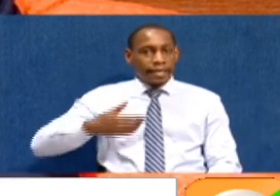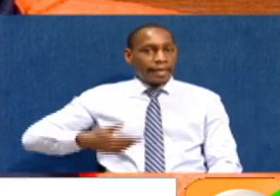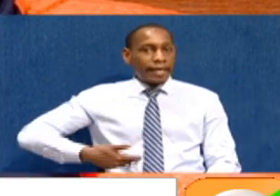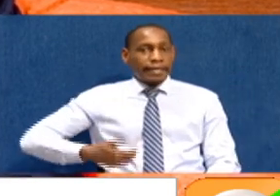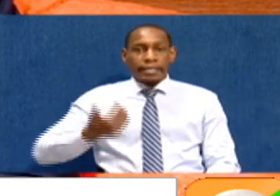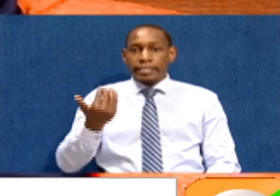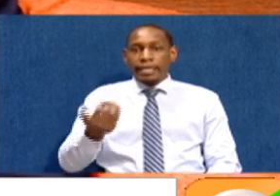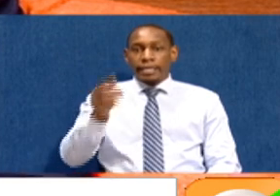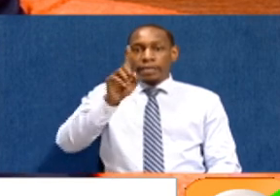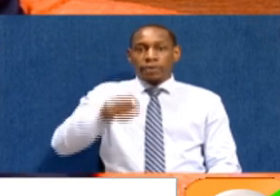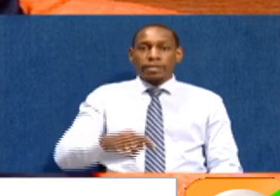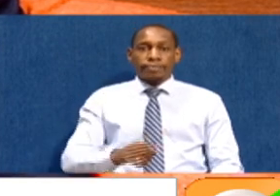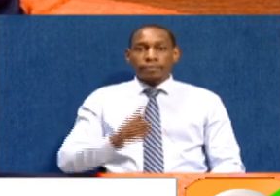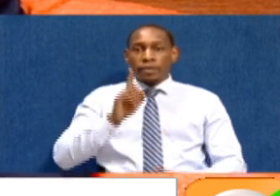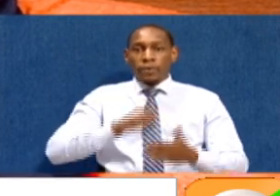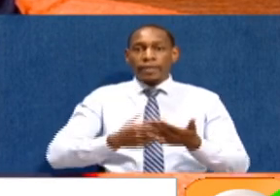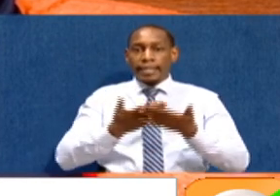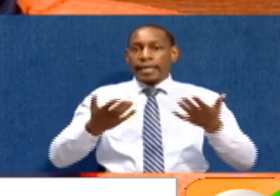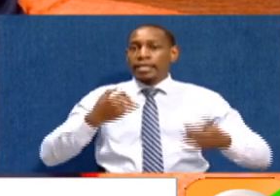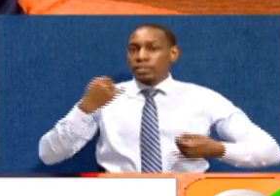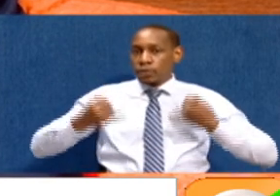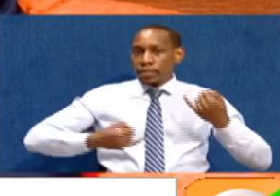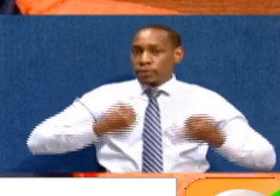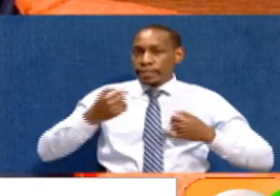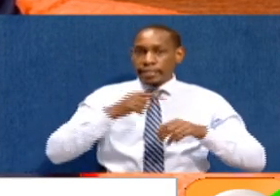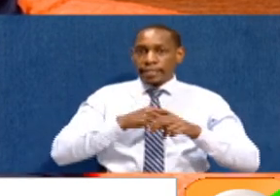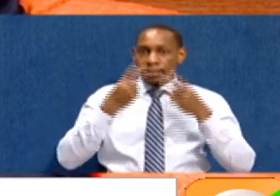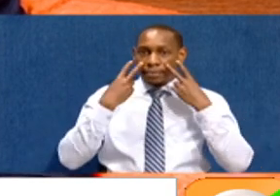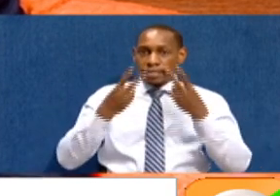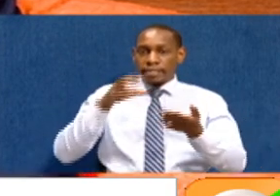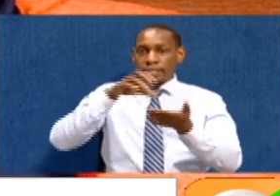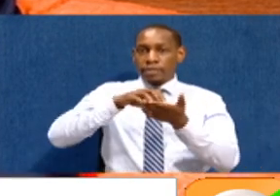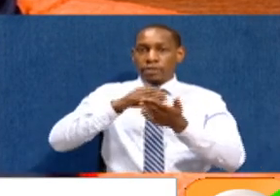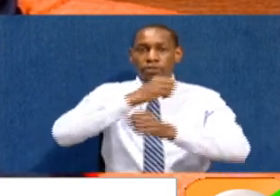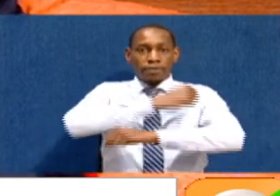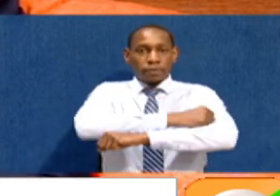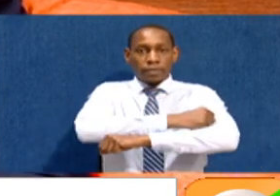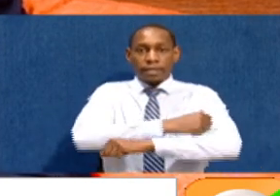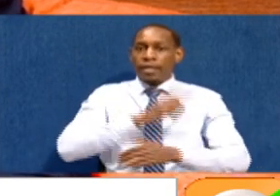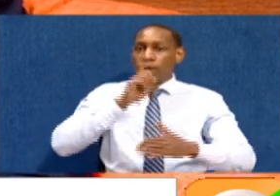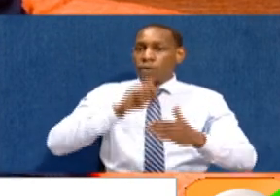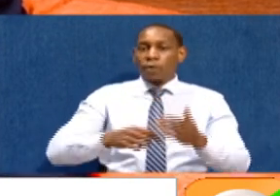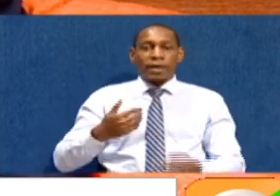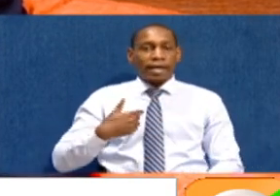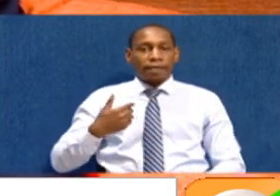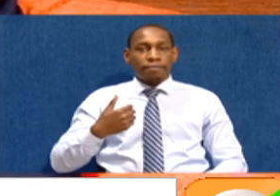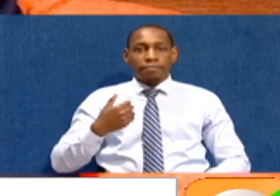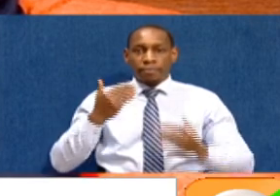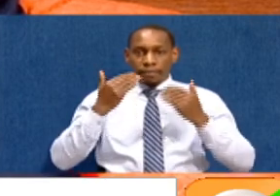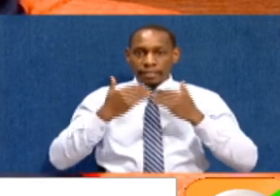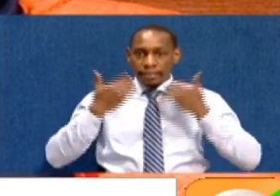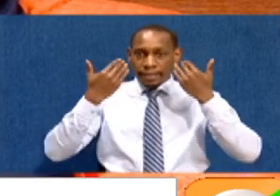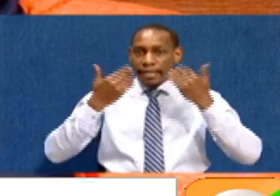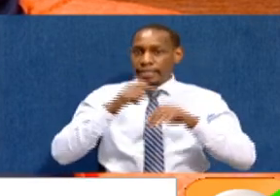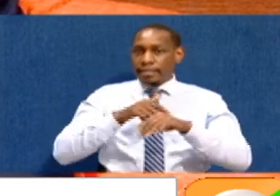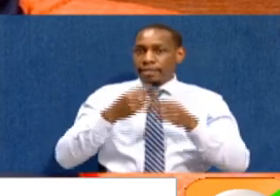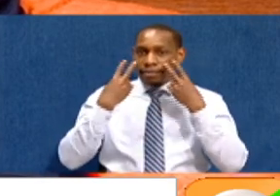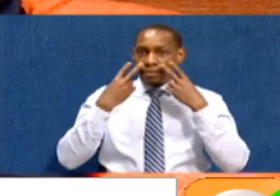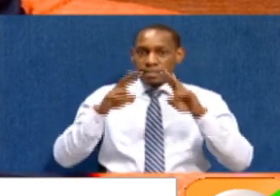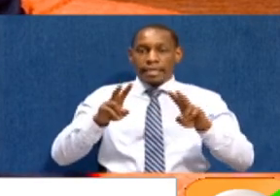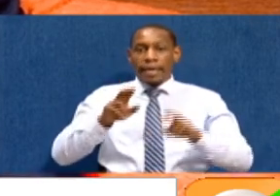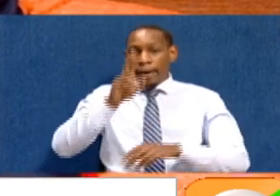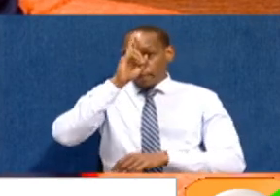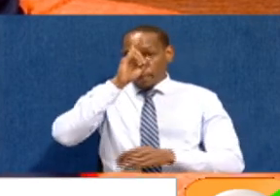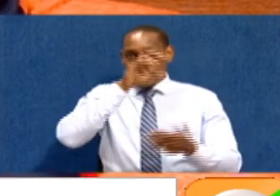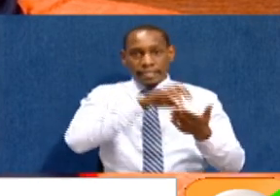child? What is there to smile about when you look at the state of the schools? What is there to smile about when you look at even the